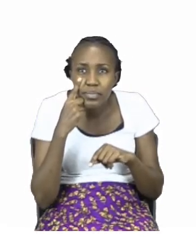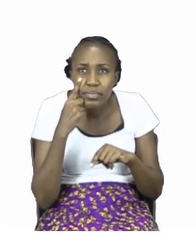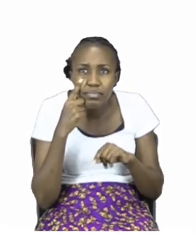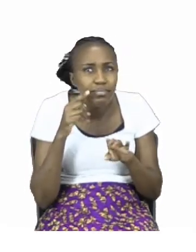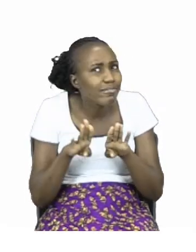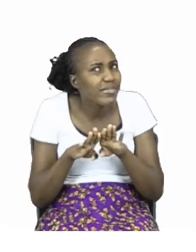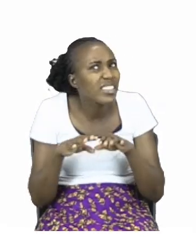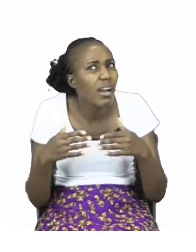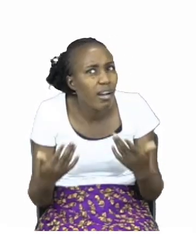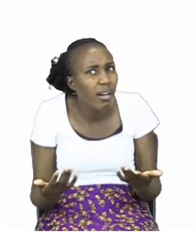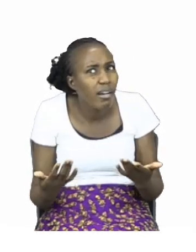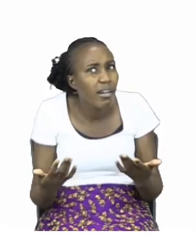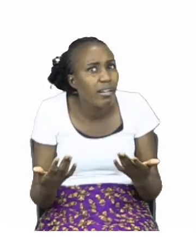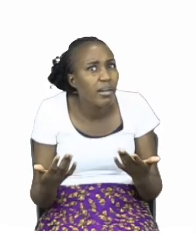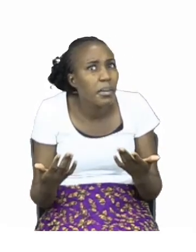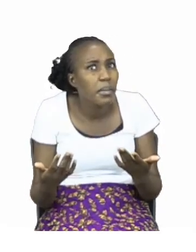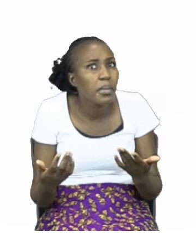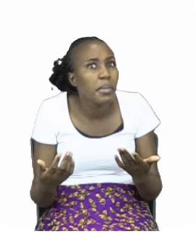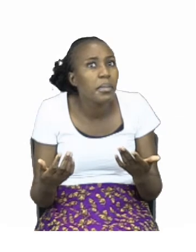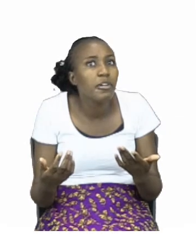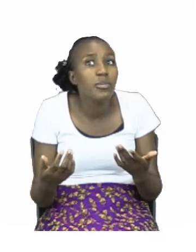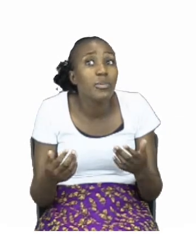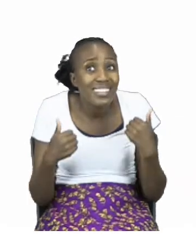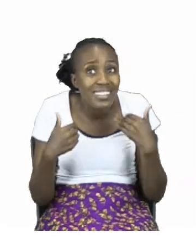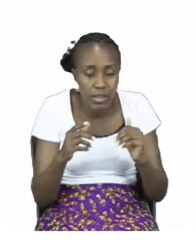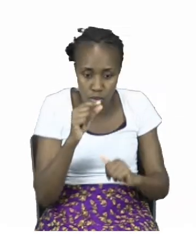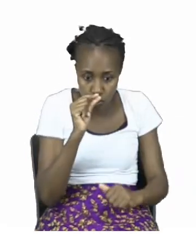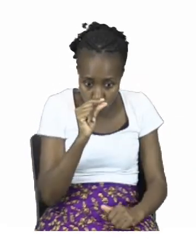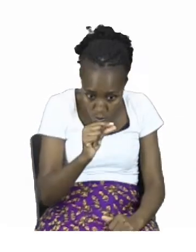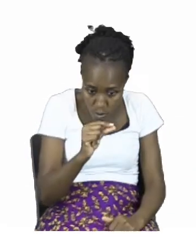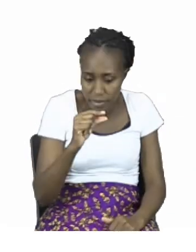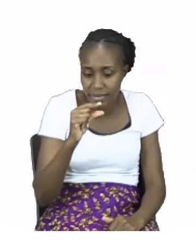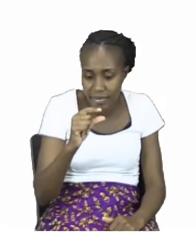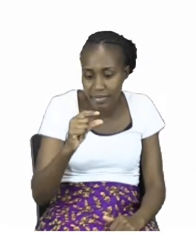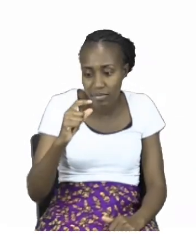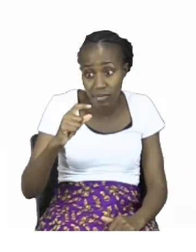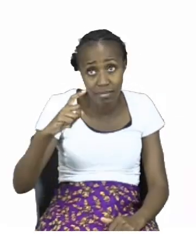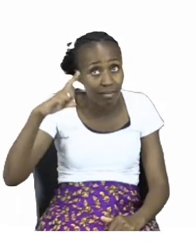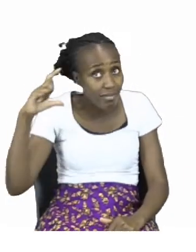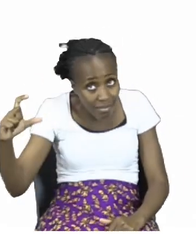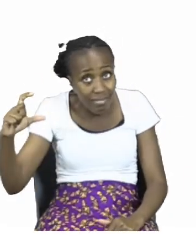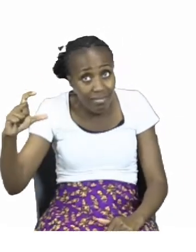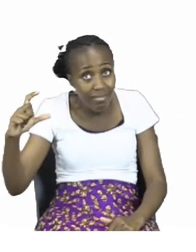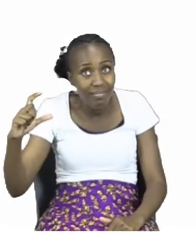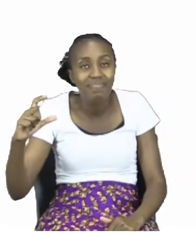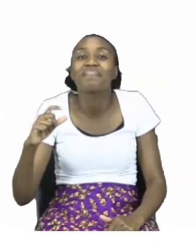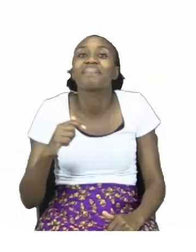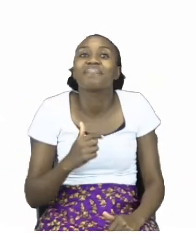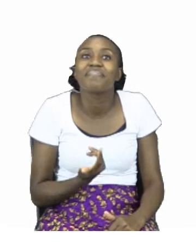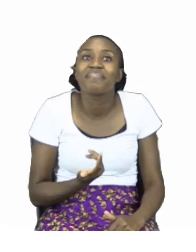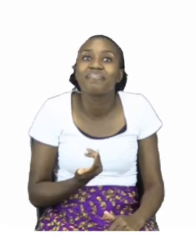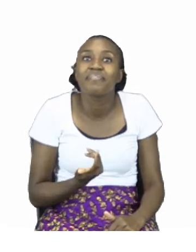ascending order. That means we are starting from small to big. And